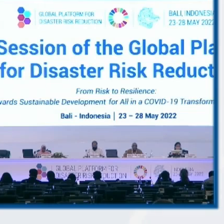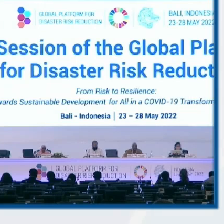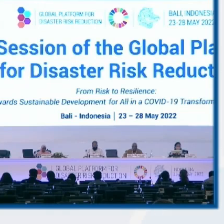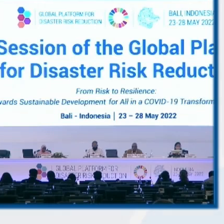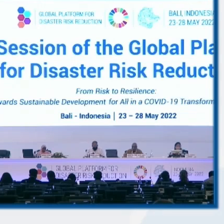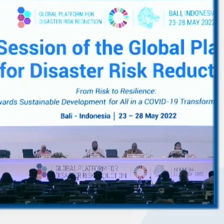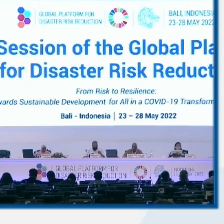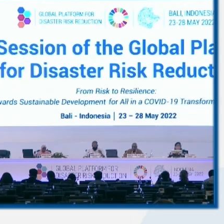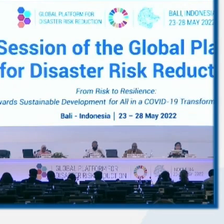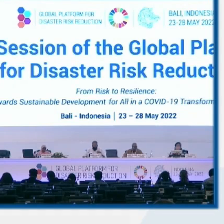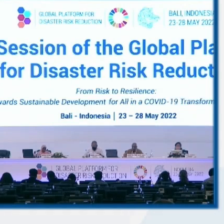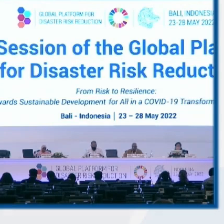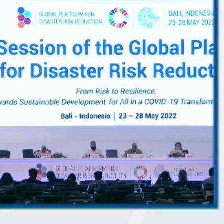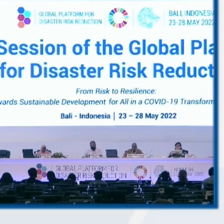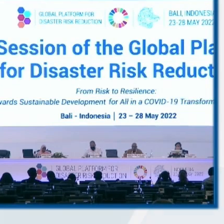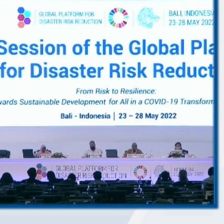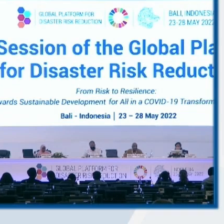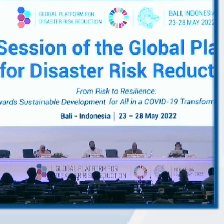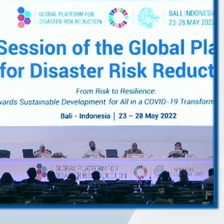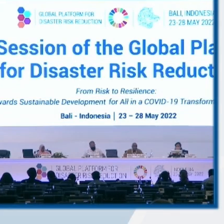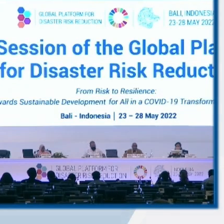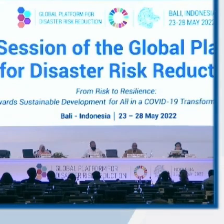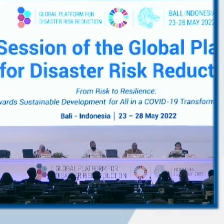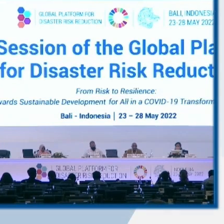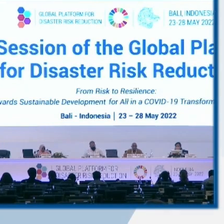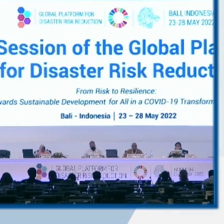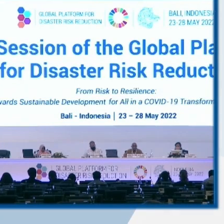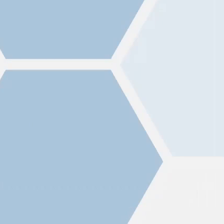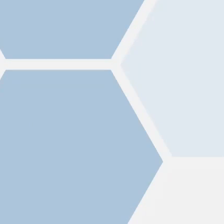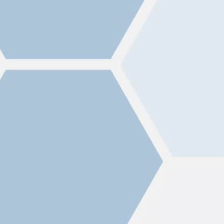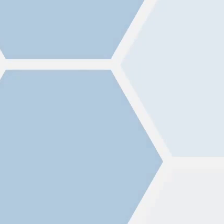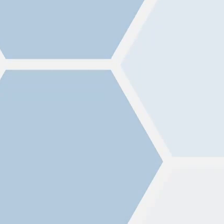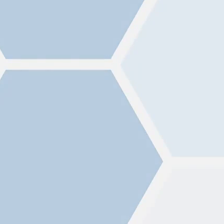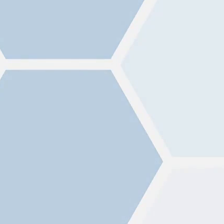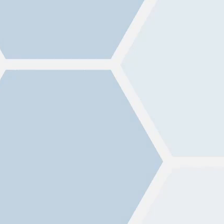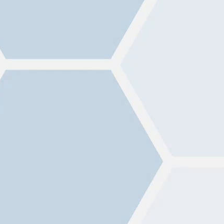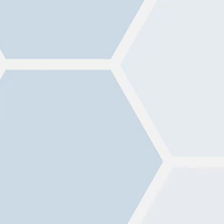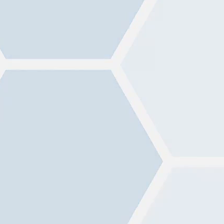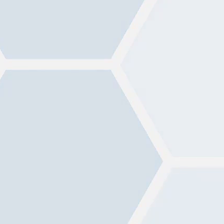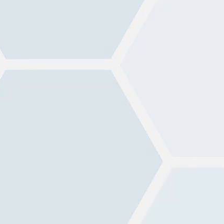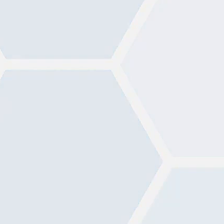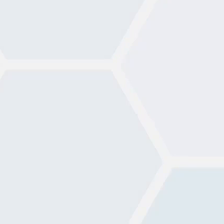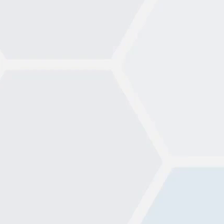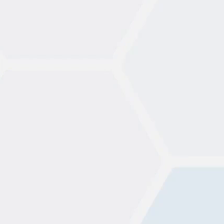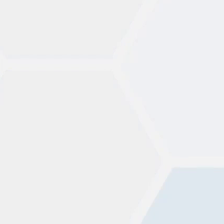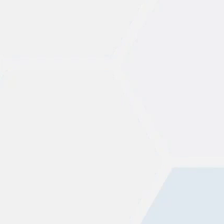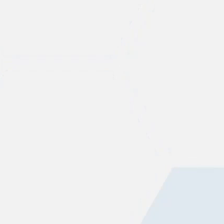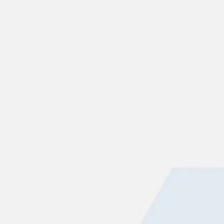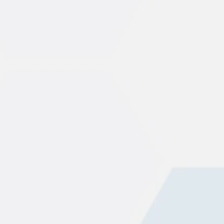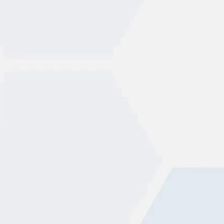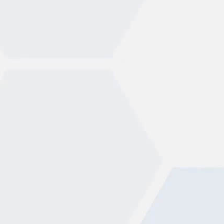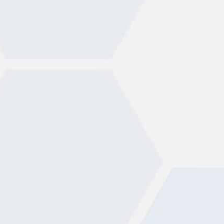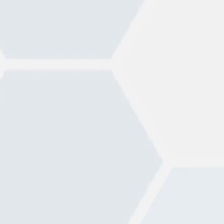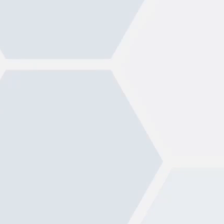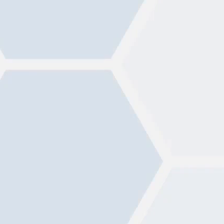of the Institute for Sustainable Development at the University of the West Indies, which has campuses in Jamaica, Trinidad and